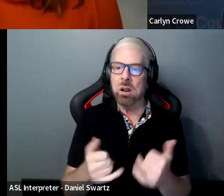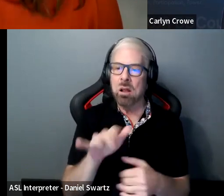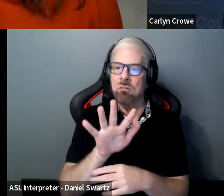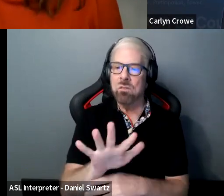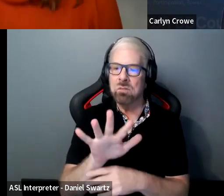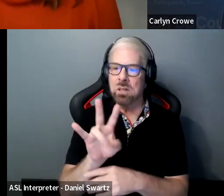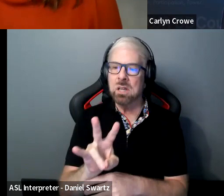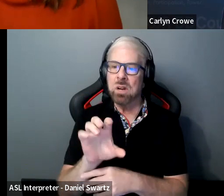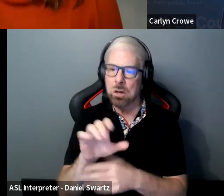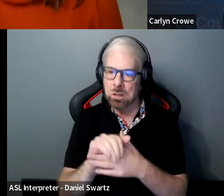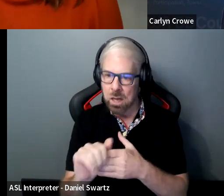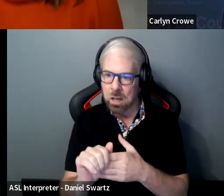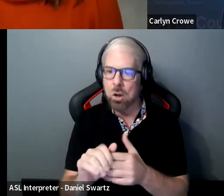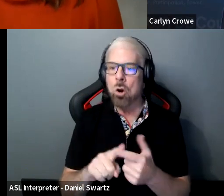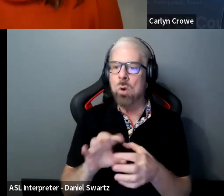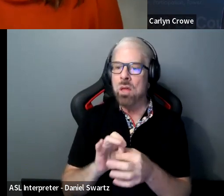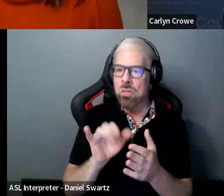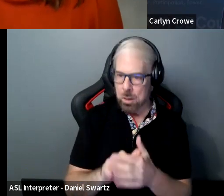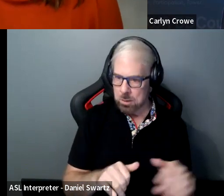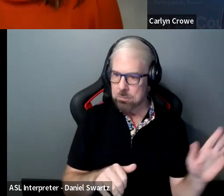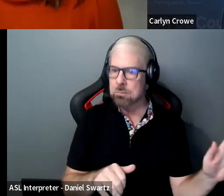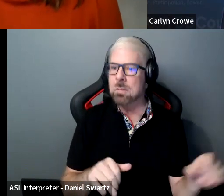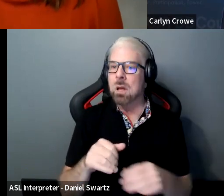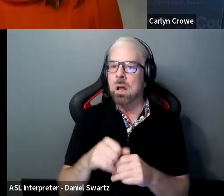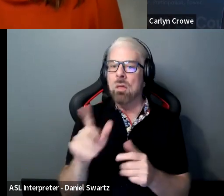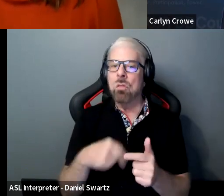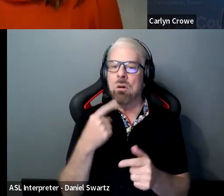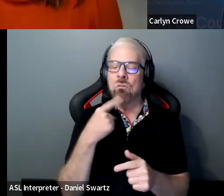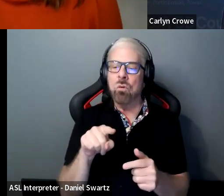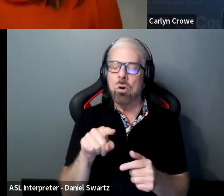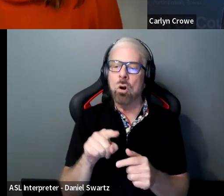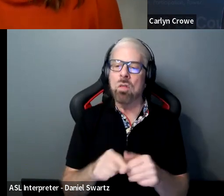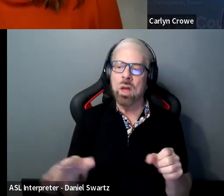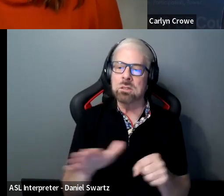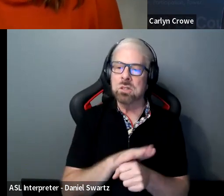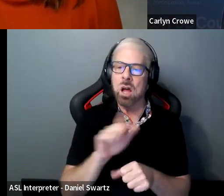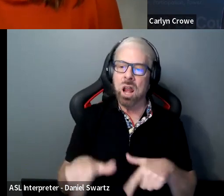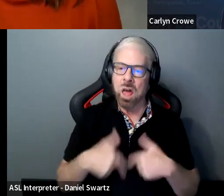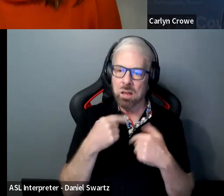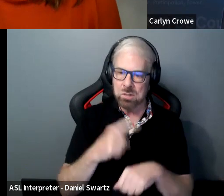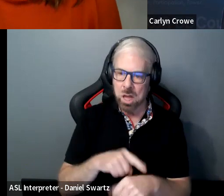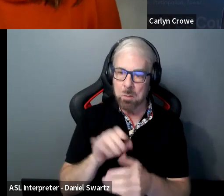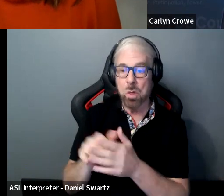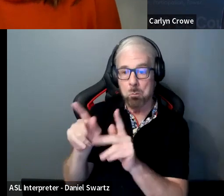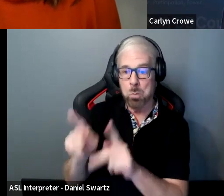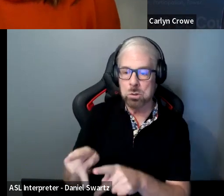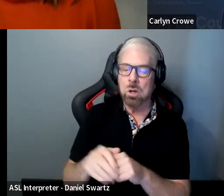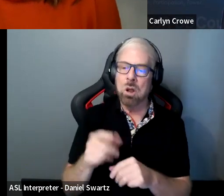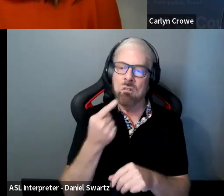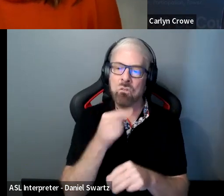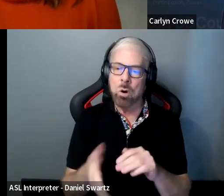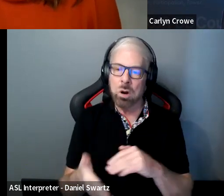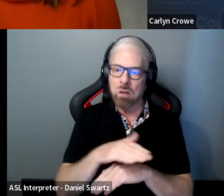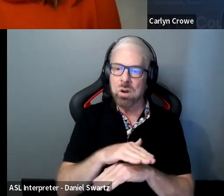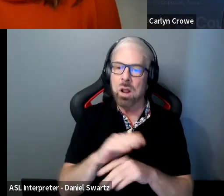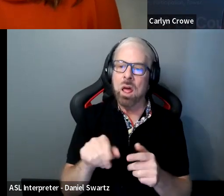$5,700, right around there, for the entire lifetime of the person for coverage.